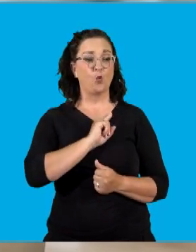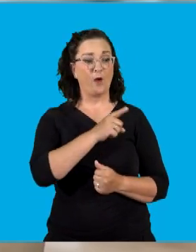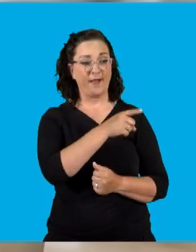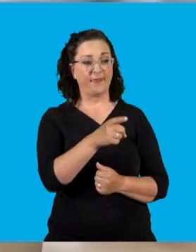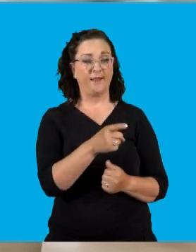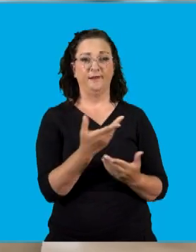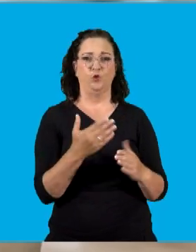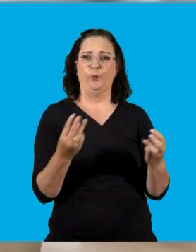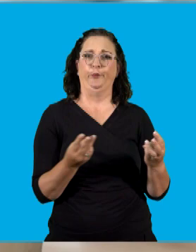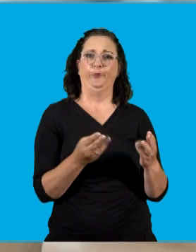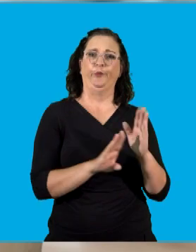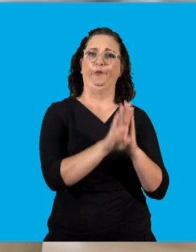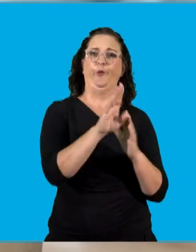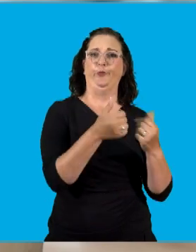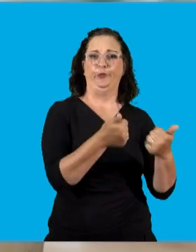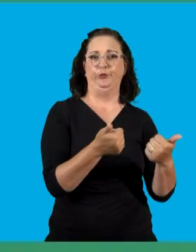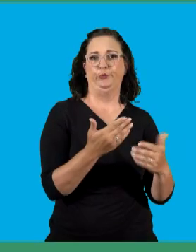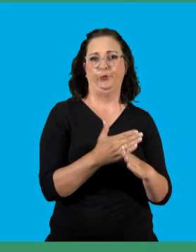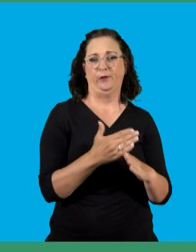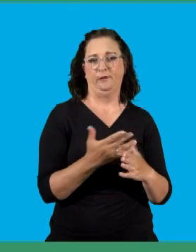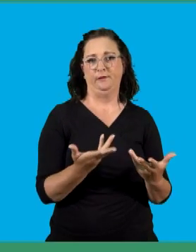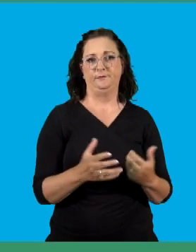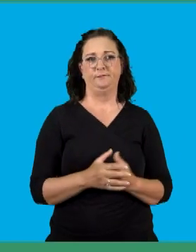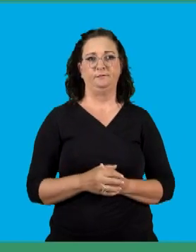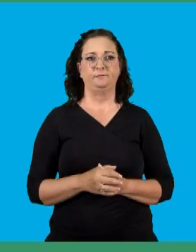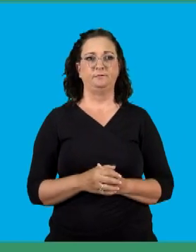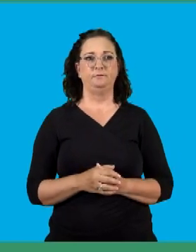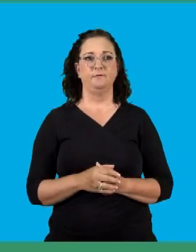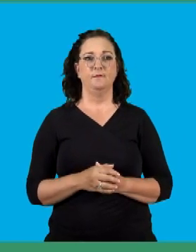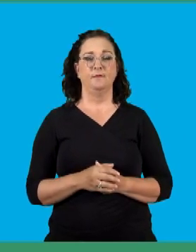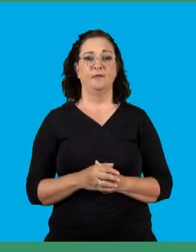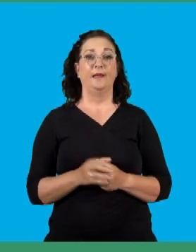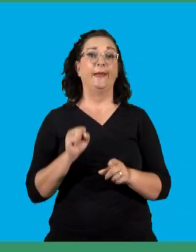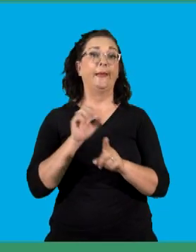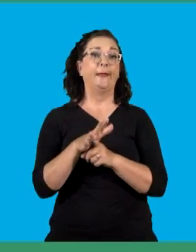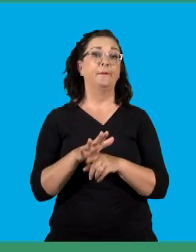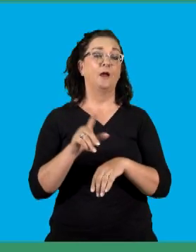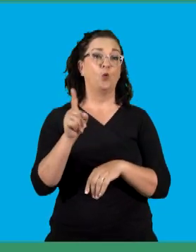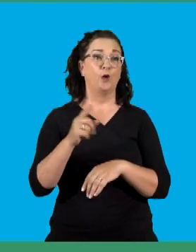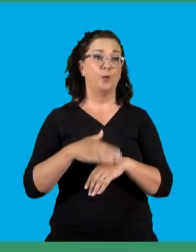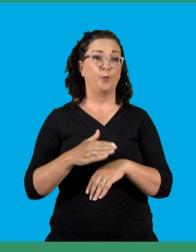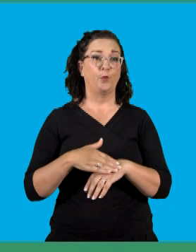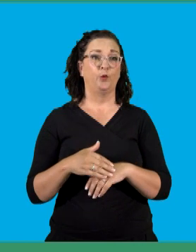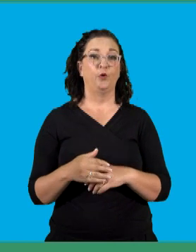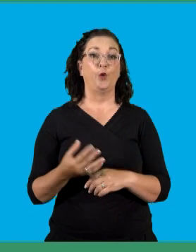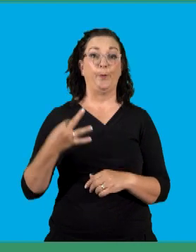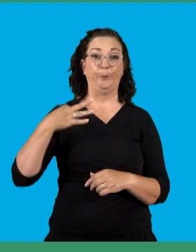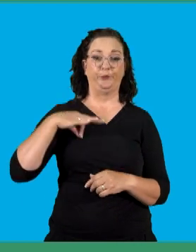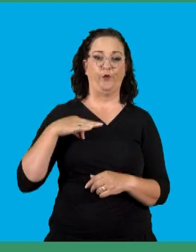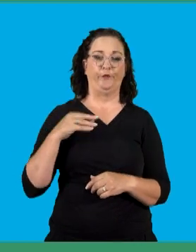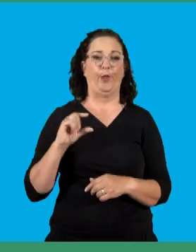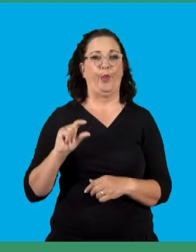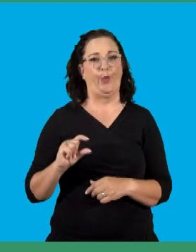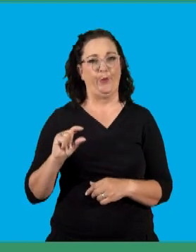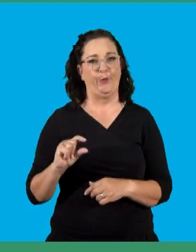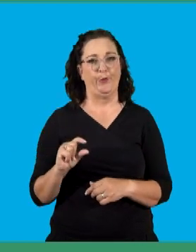below the expectations of their employers. Another impact of unproductive workforce is that low profits for business make